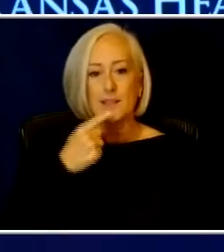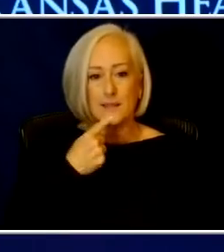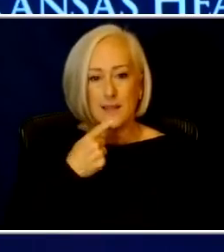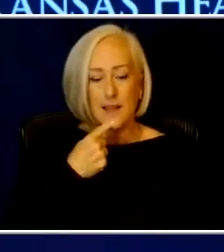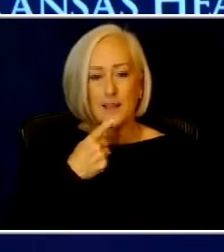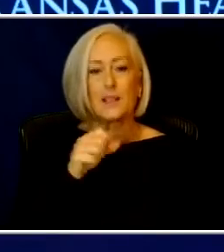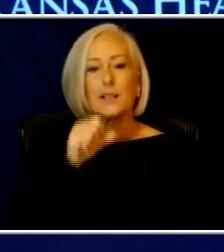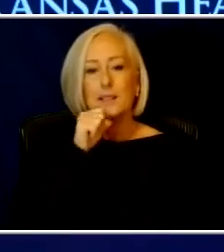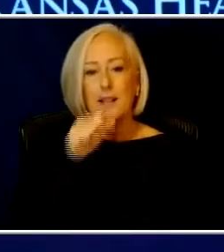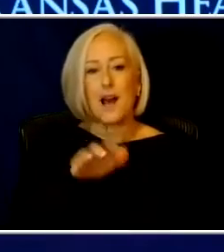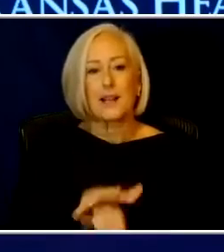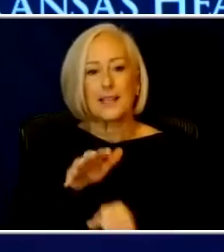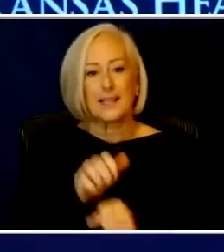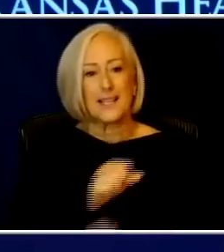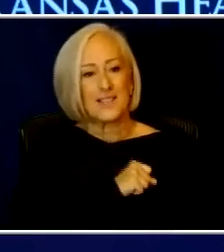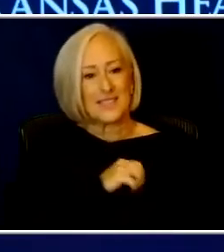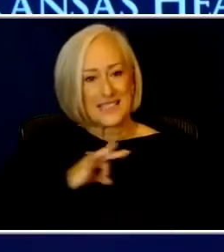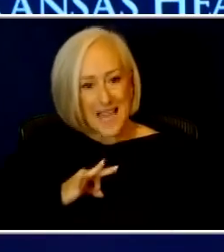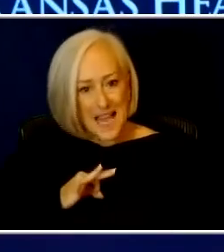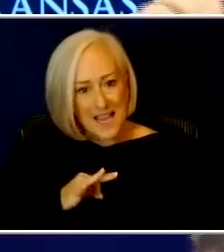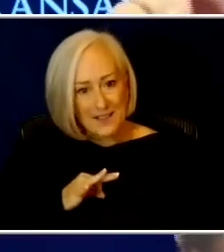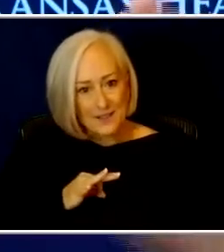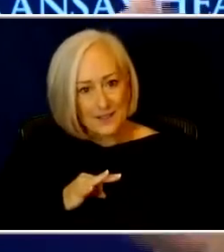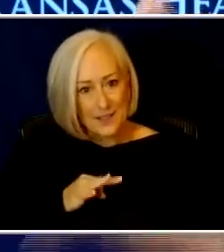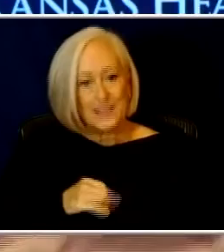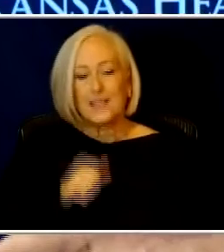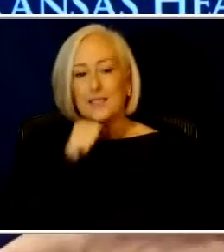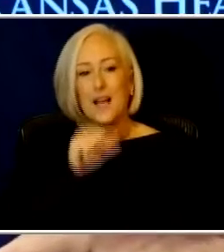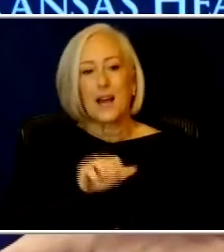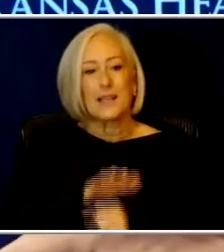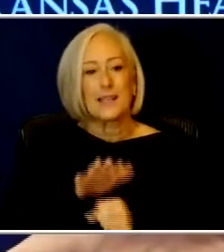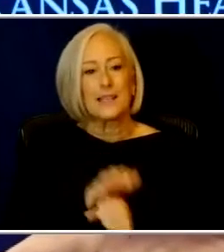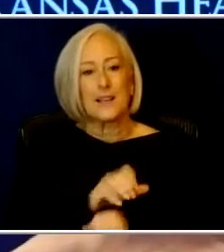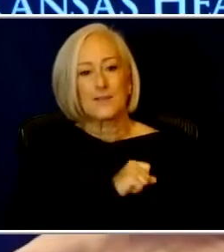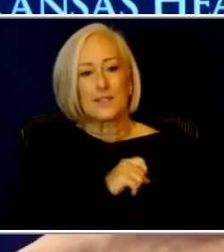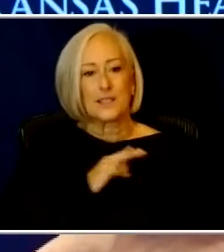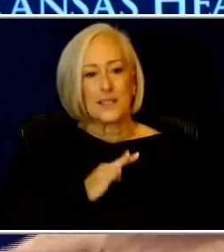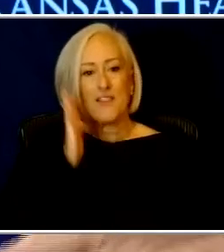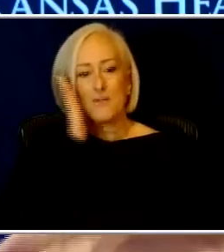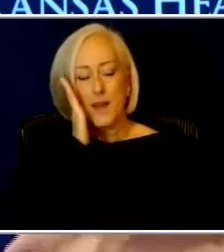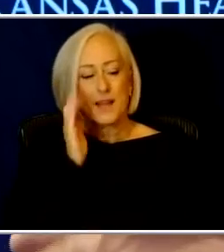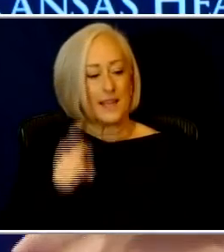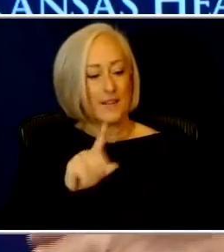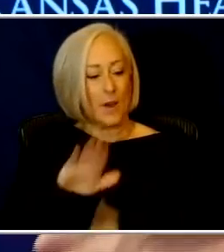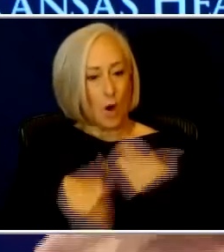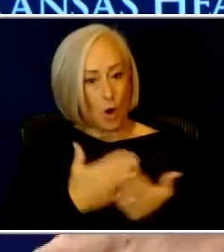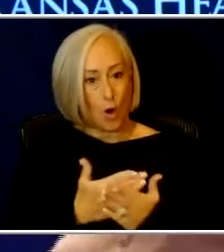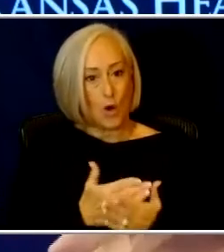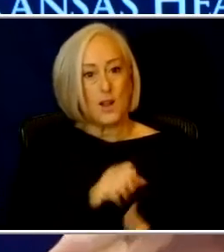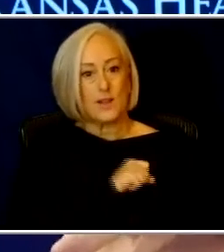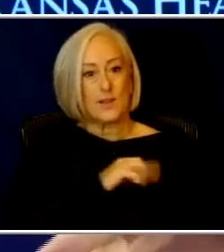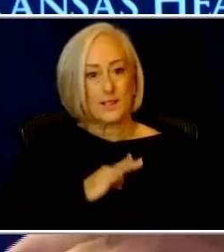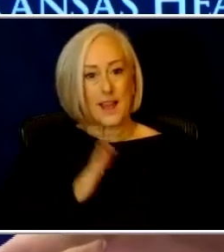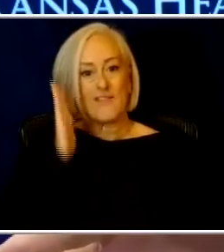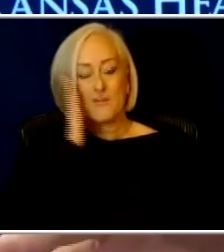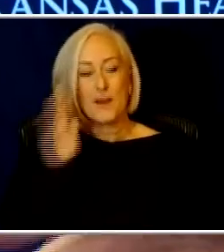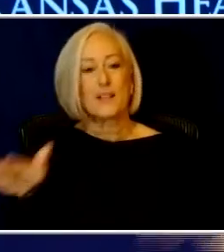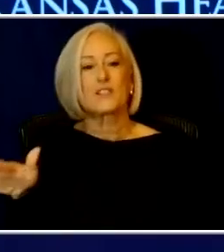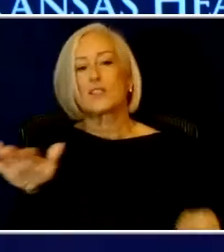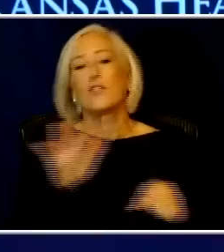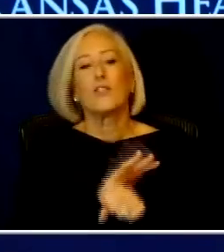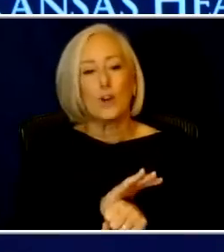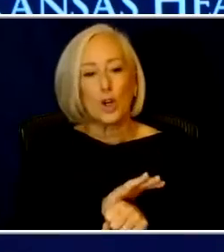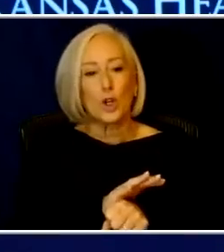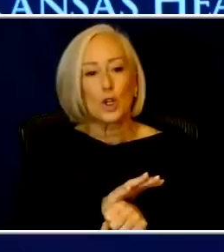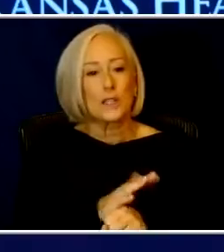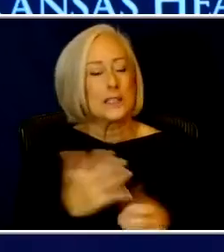workforce, and we don't have enough staffed beds. And even if you staff all your beds are already full, and it's middle of October. This is something we